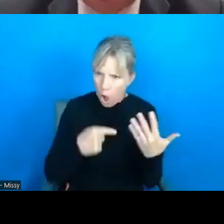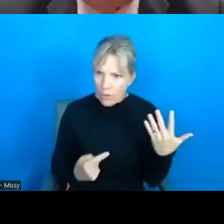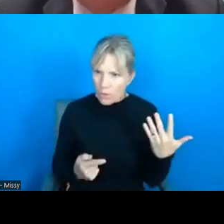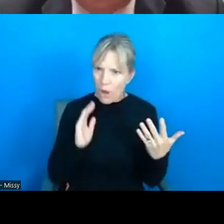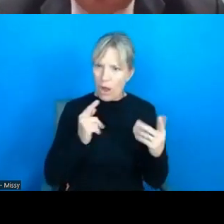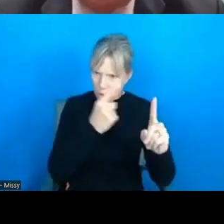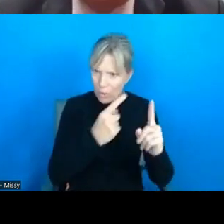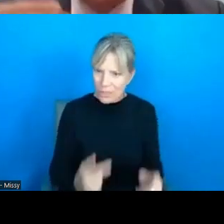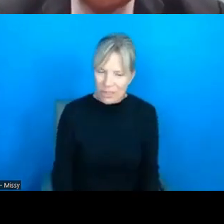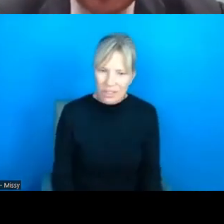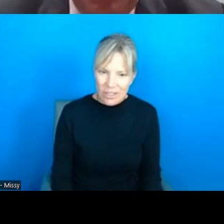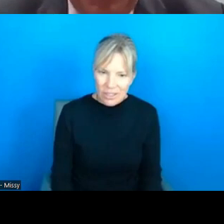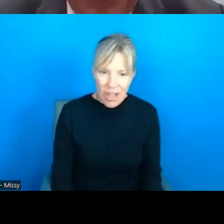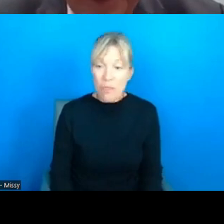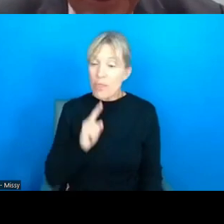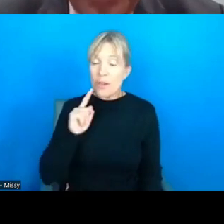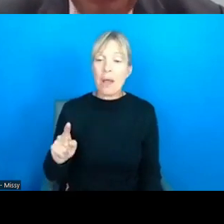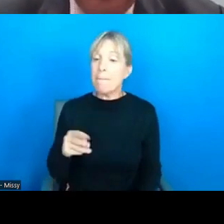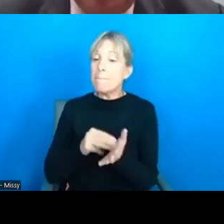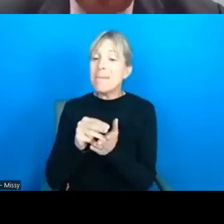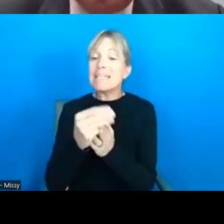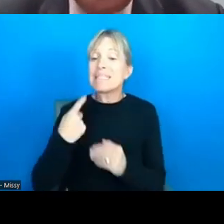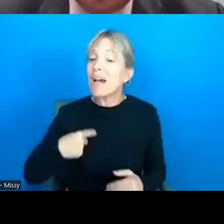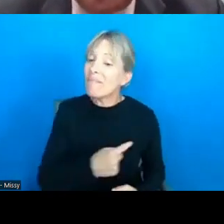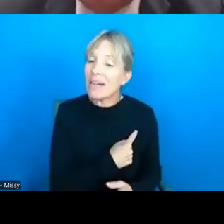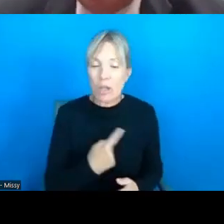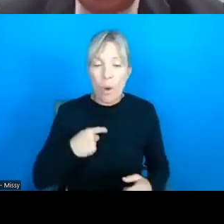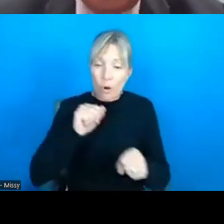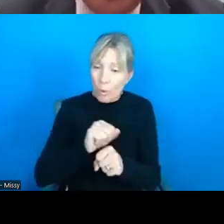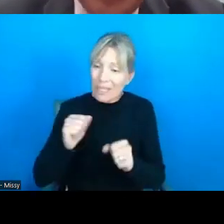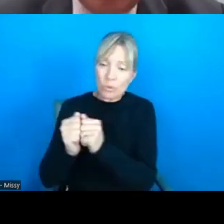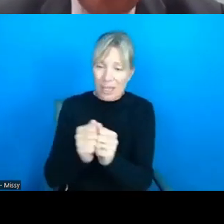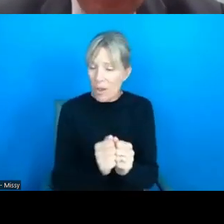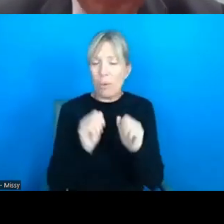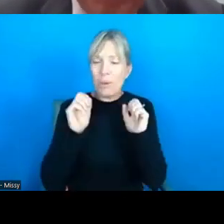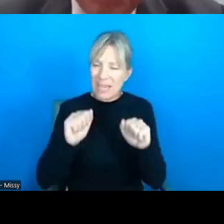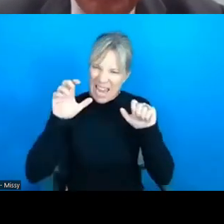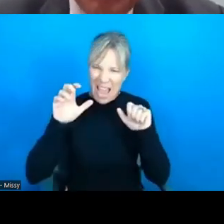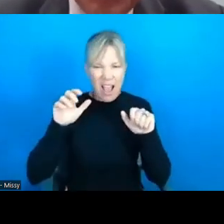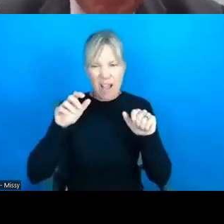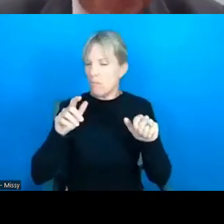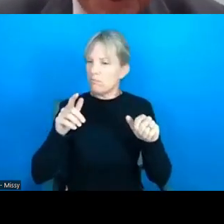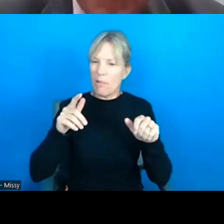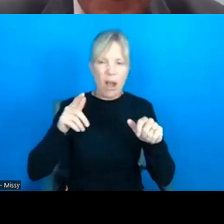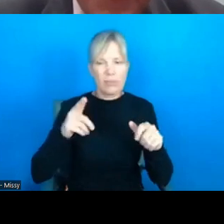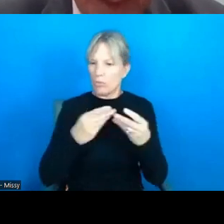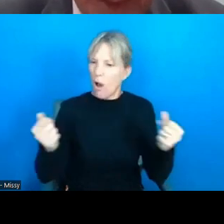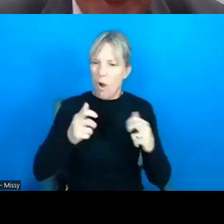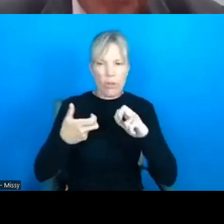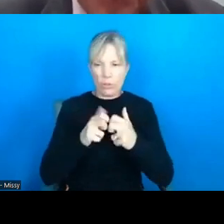goals. There are millions of us. If we are working together, we can attack all of those problems, the problems